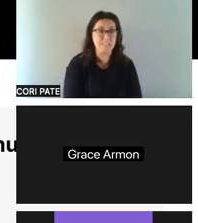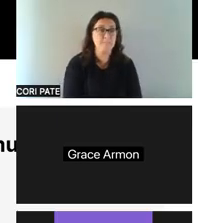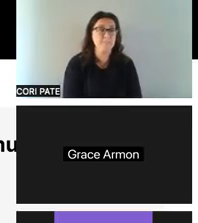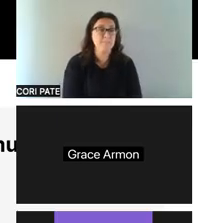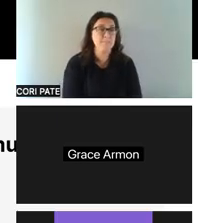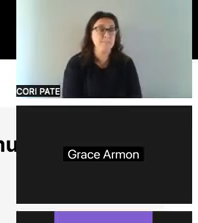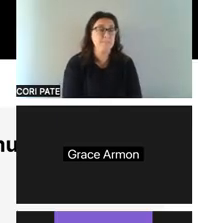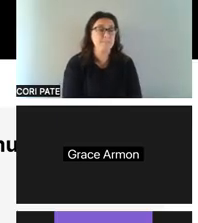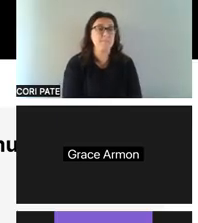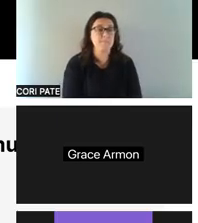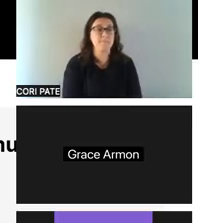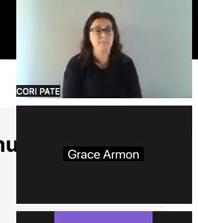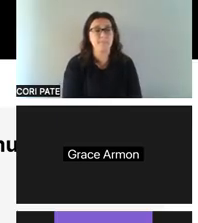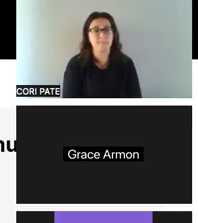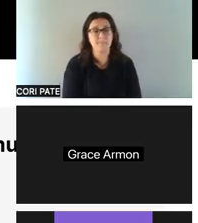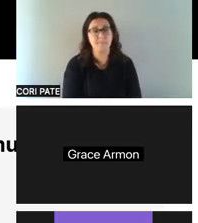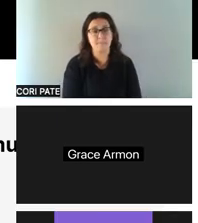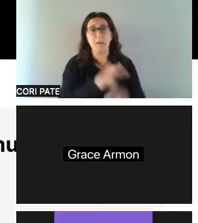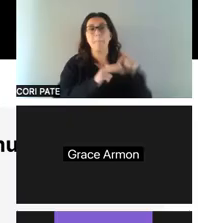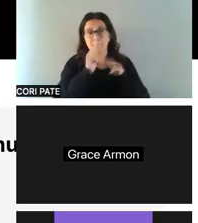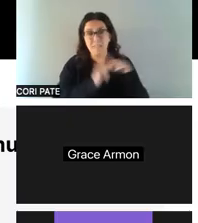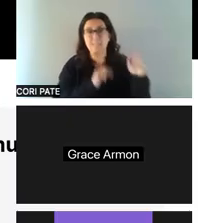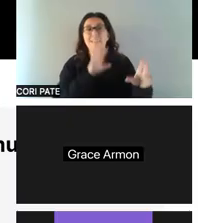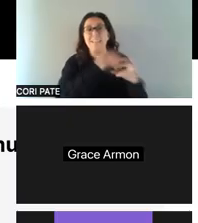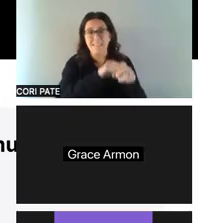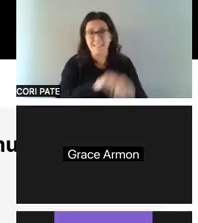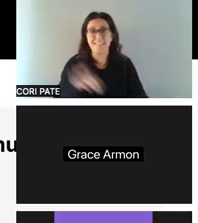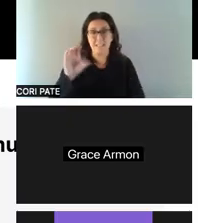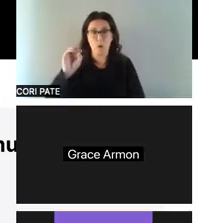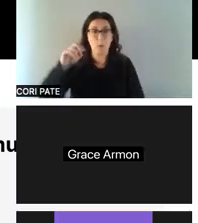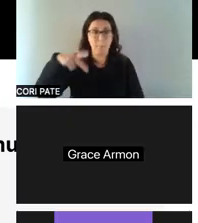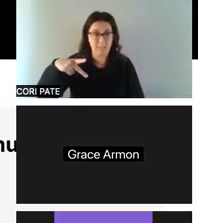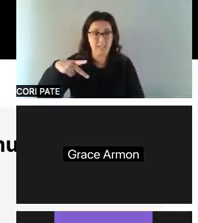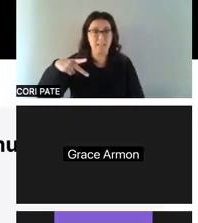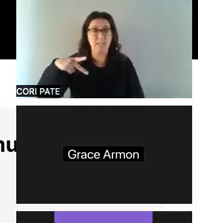Built into, okay, I see this, built into the COP.